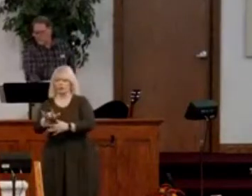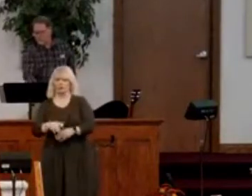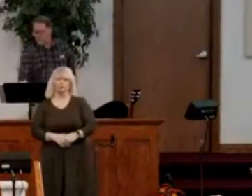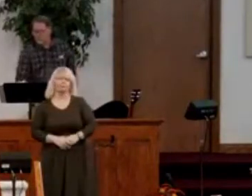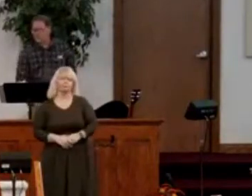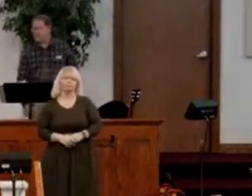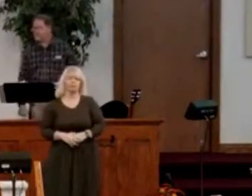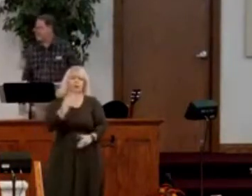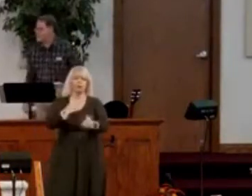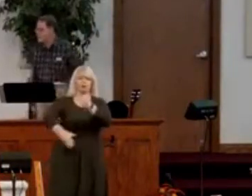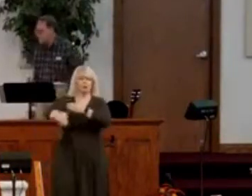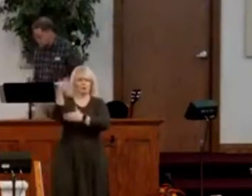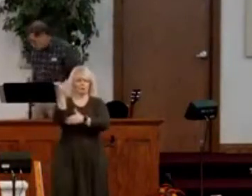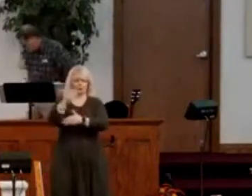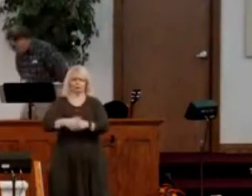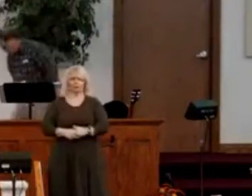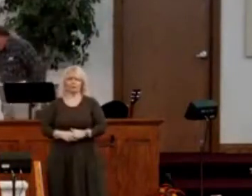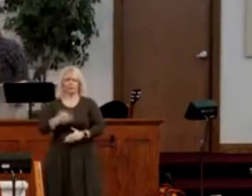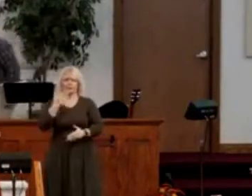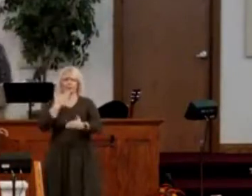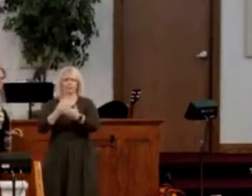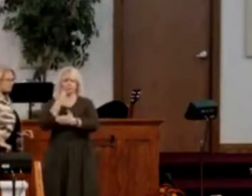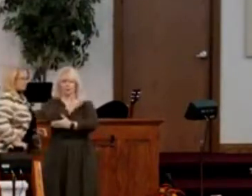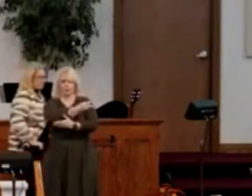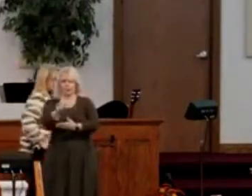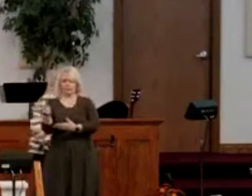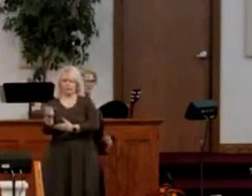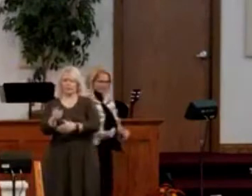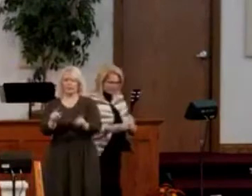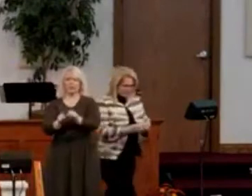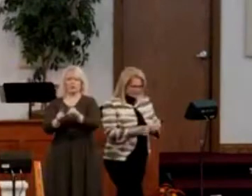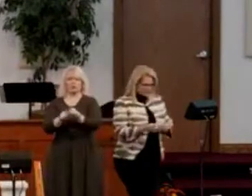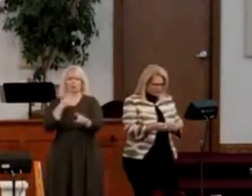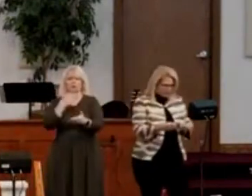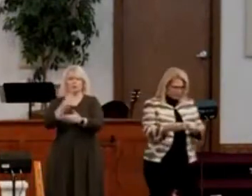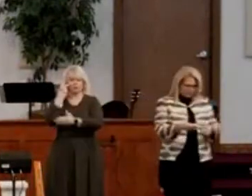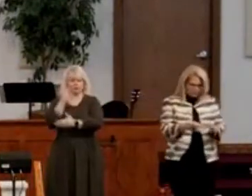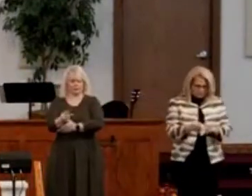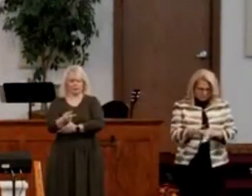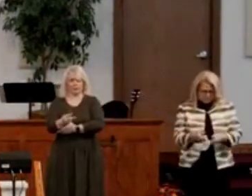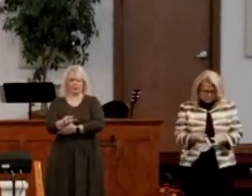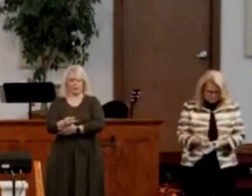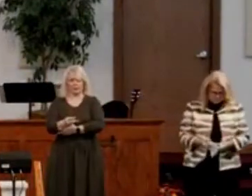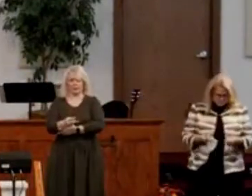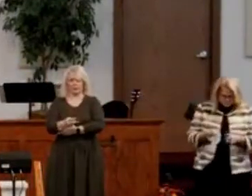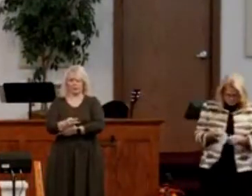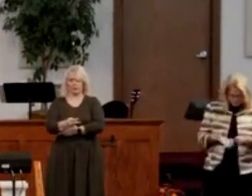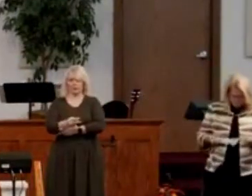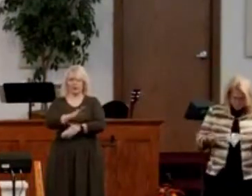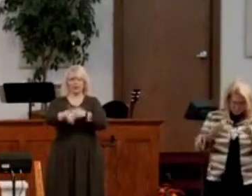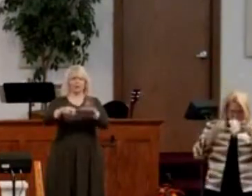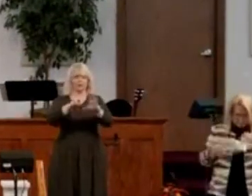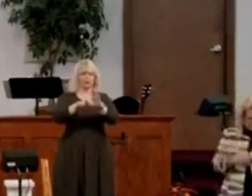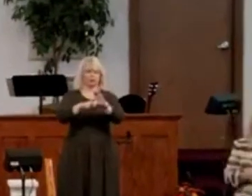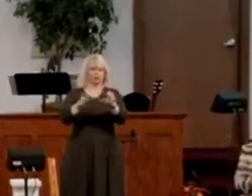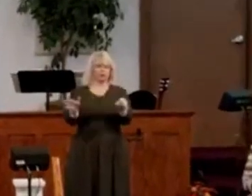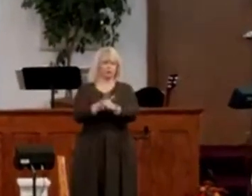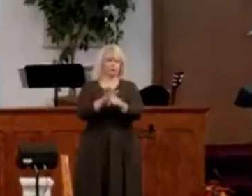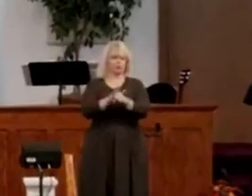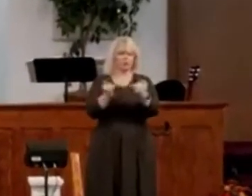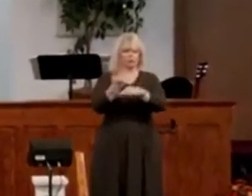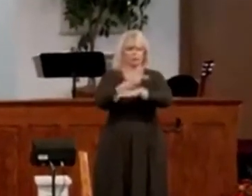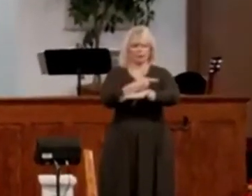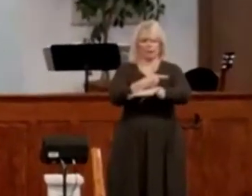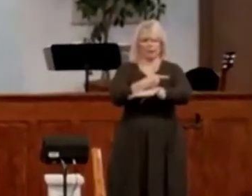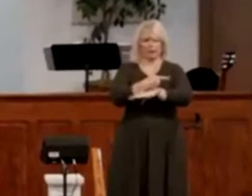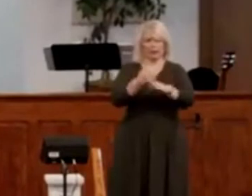25. Good morning. It's good to see you all this morning. It is also good to see almost every chair grouping is full today. So glad to